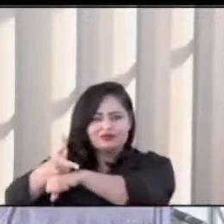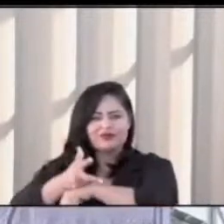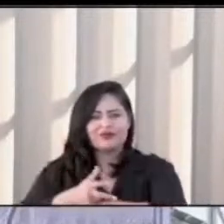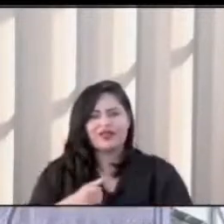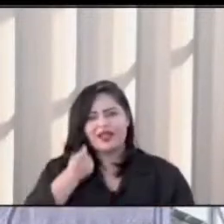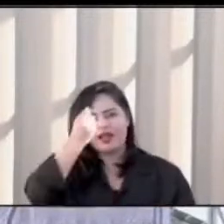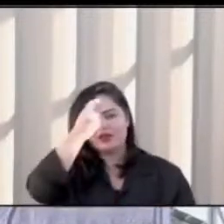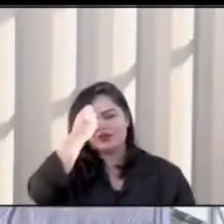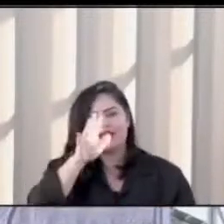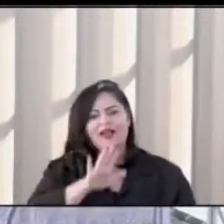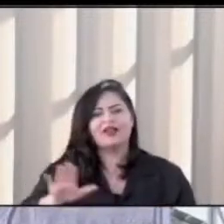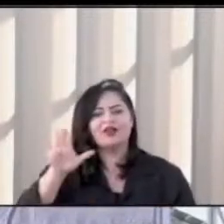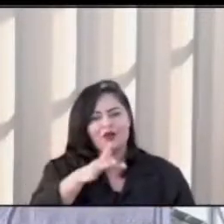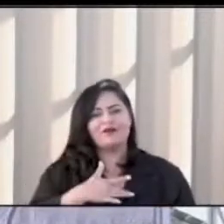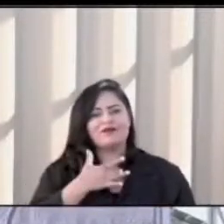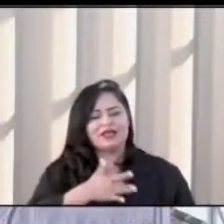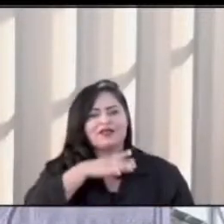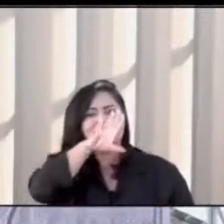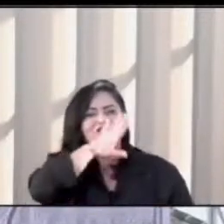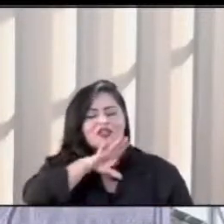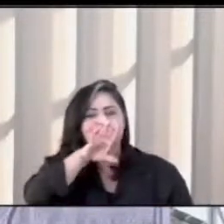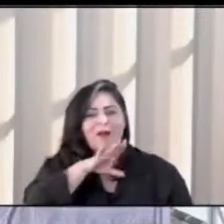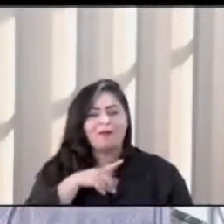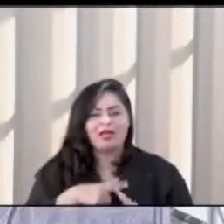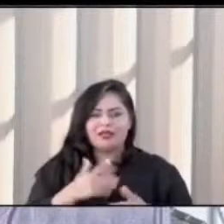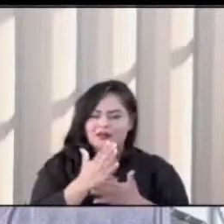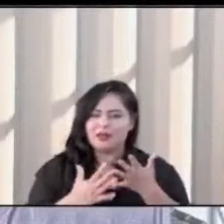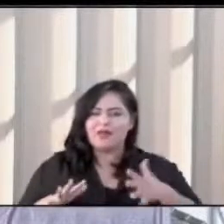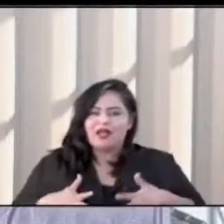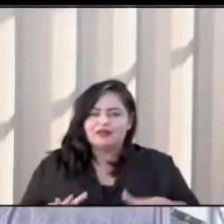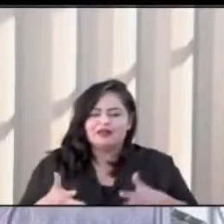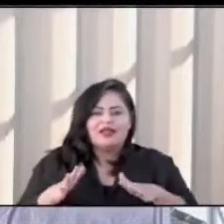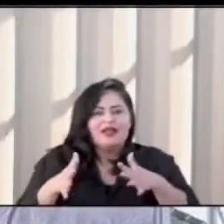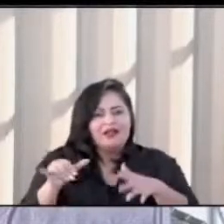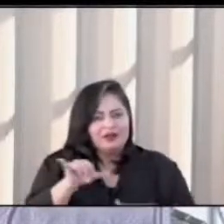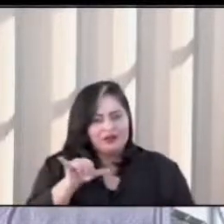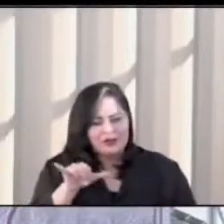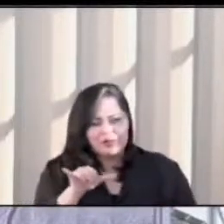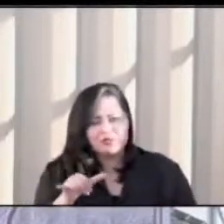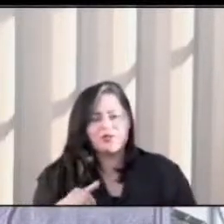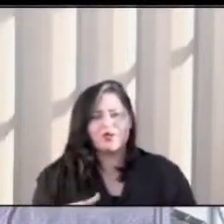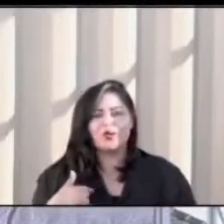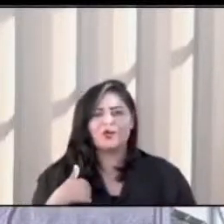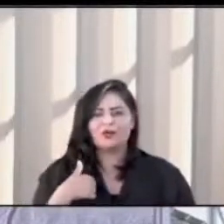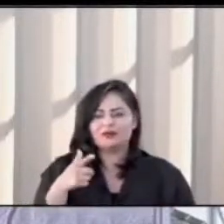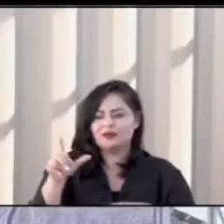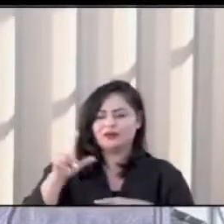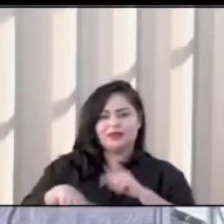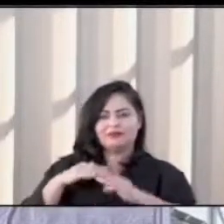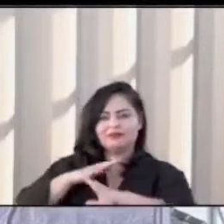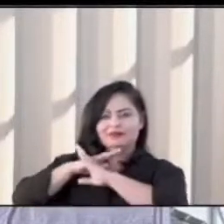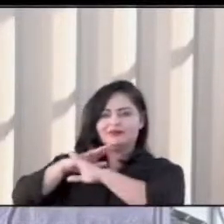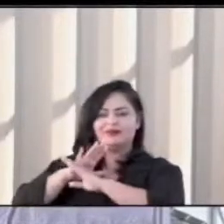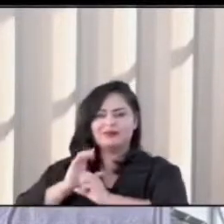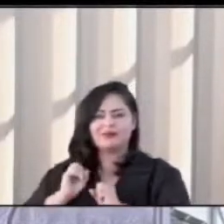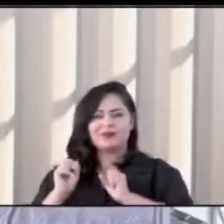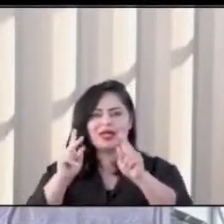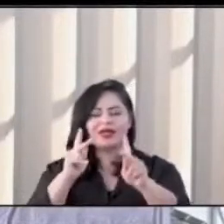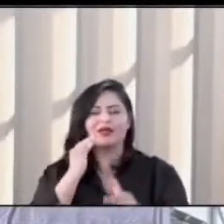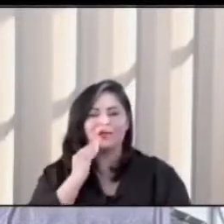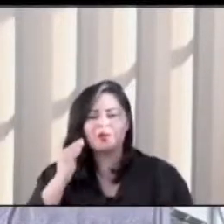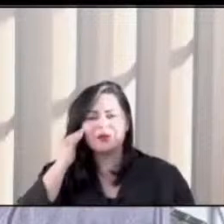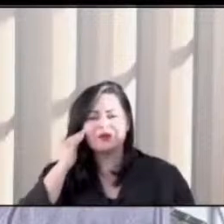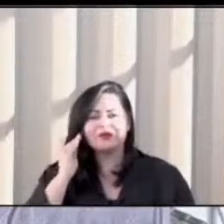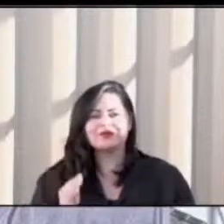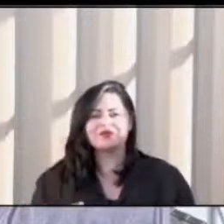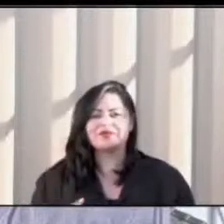feelings of frustrations and anxiety many are experiencing as they are prevented from returning to their homes. Please know that